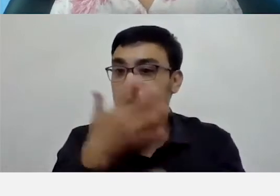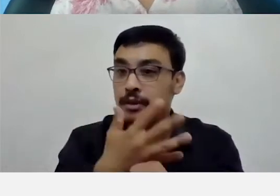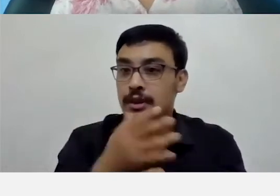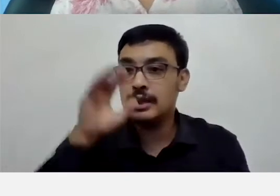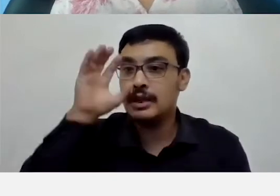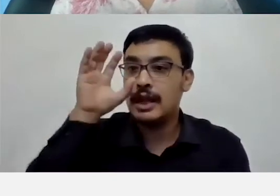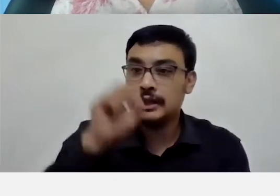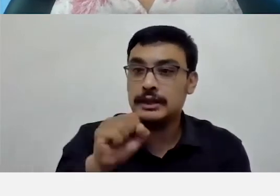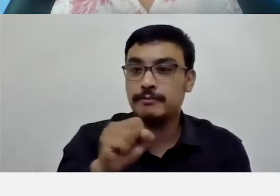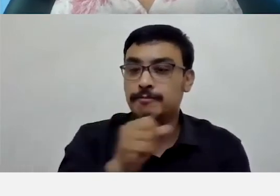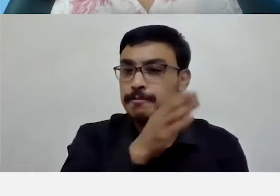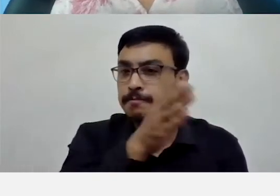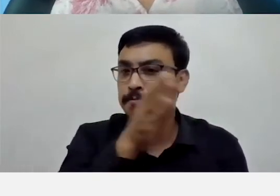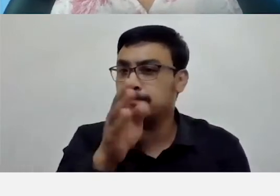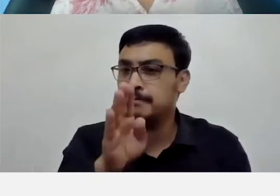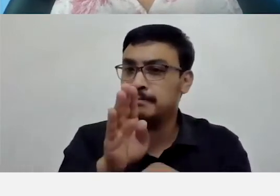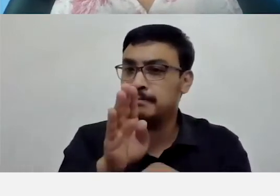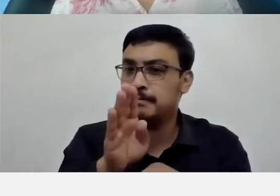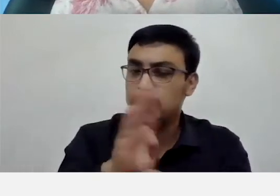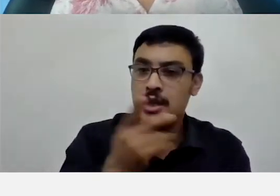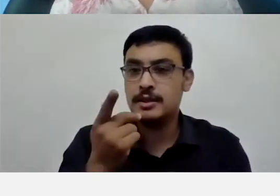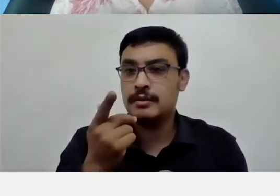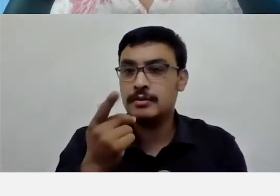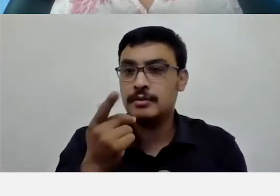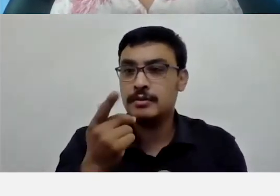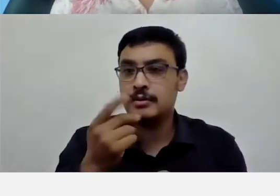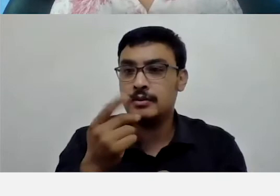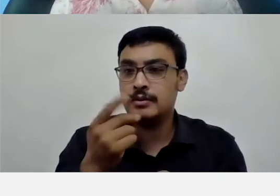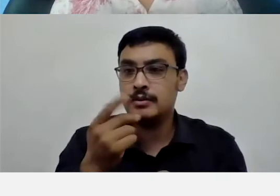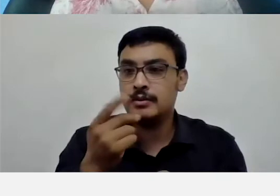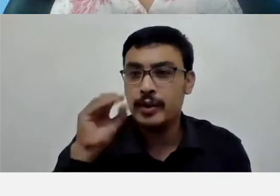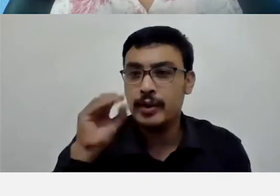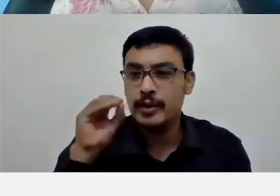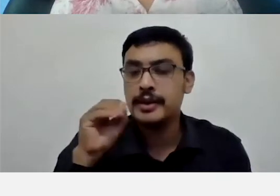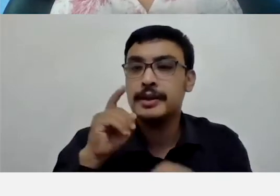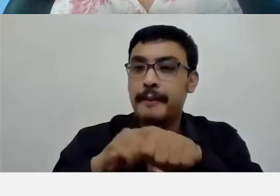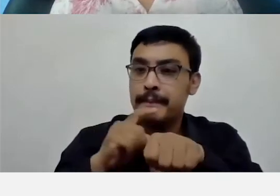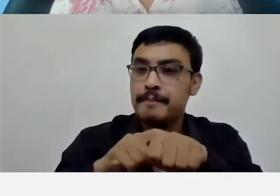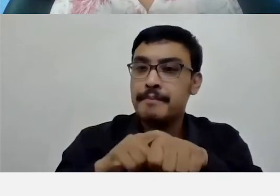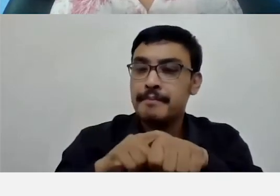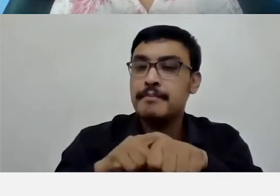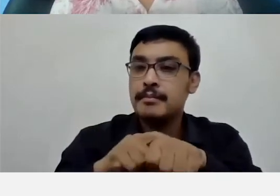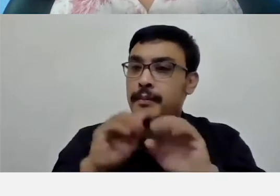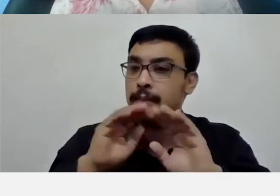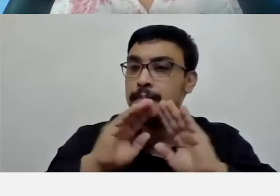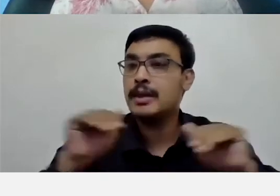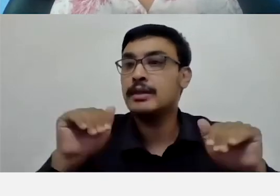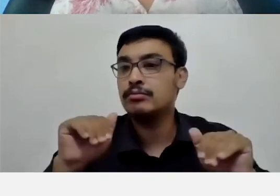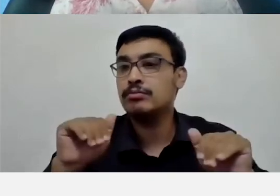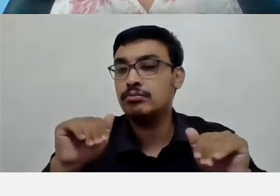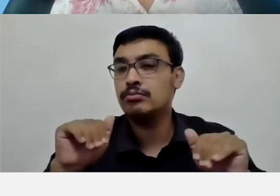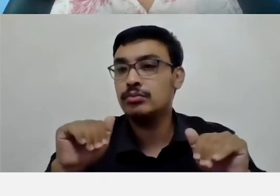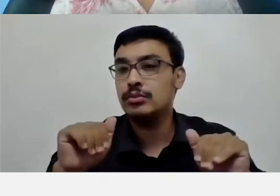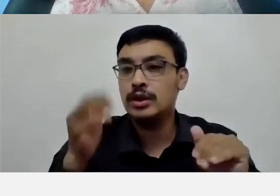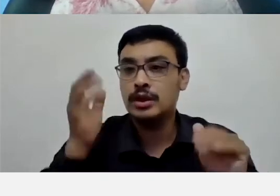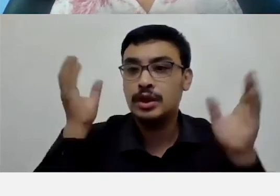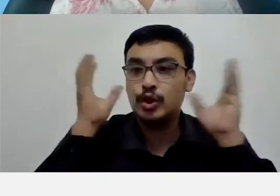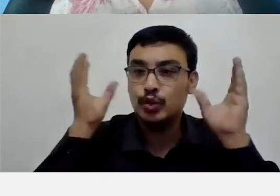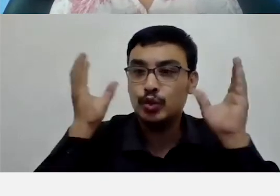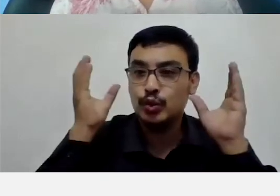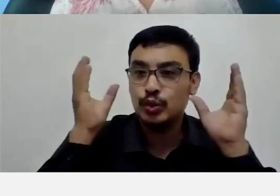tour that takes place in the evening time, and it is a completely different than the day